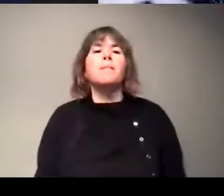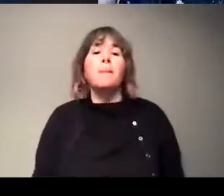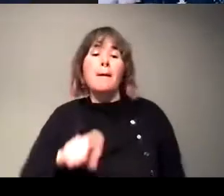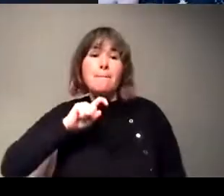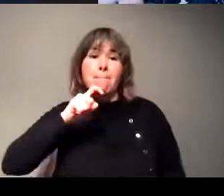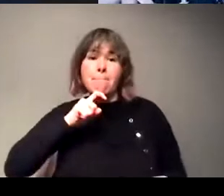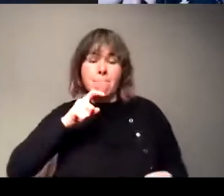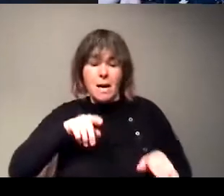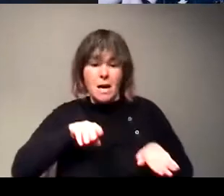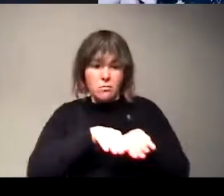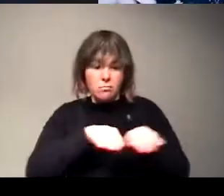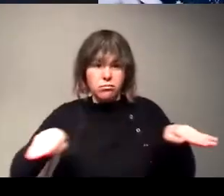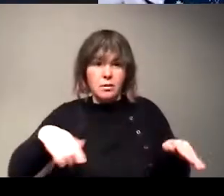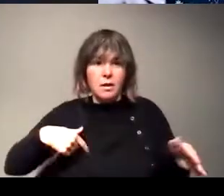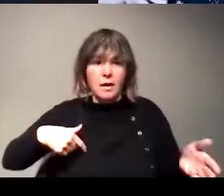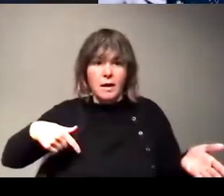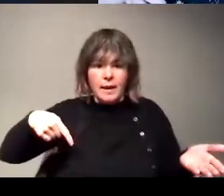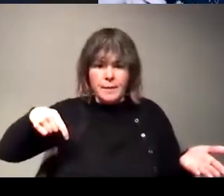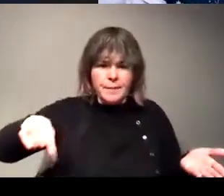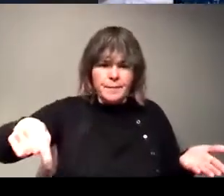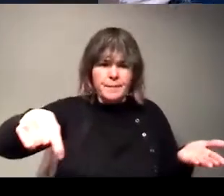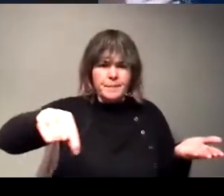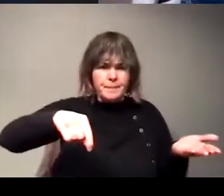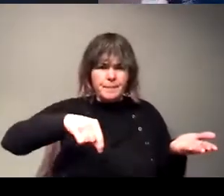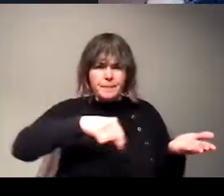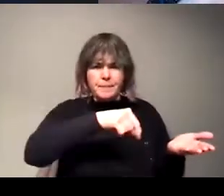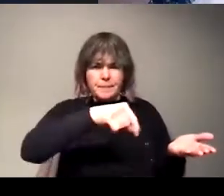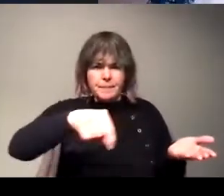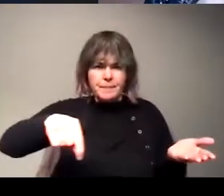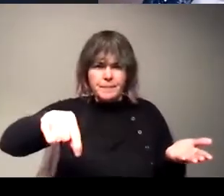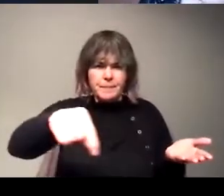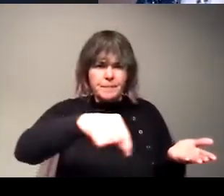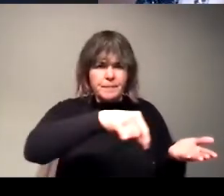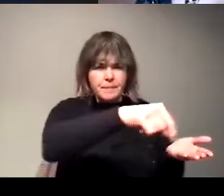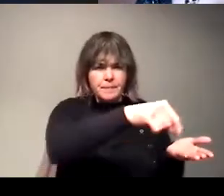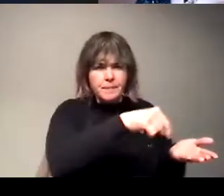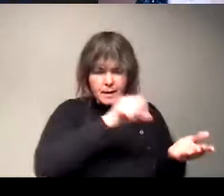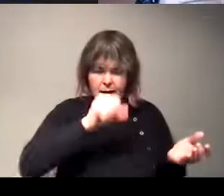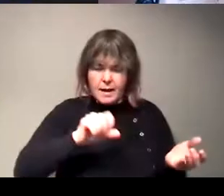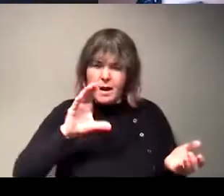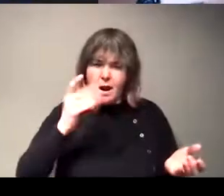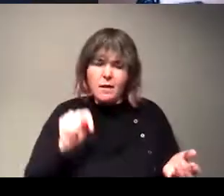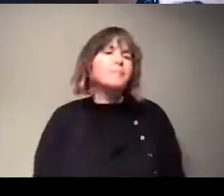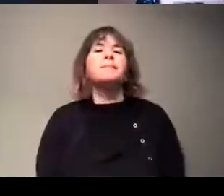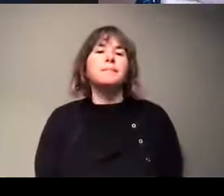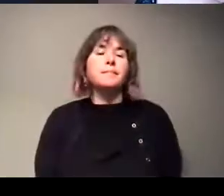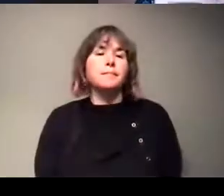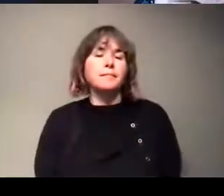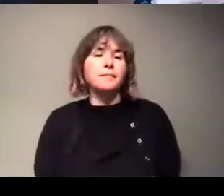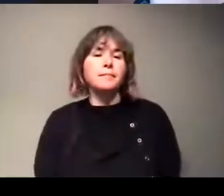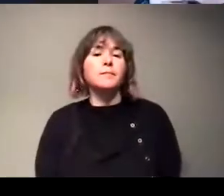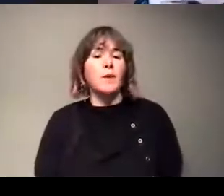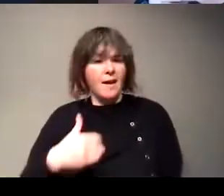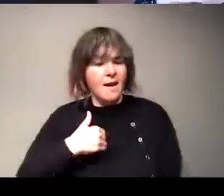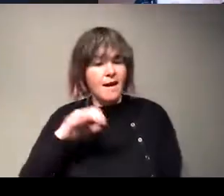like sheets of metal, and then the laser can like very carefully cut things out. They're really cool to watch on YouTube. So we have lasers